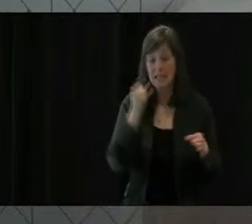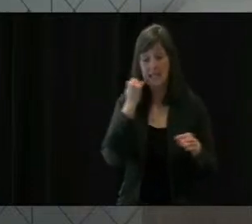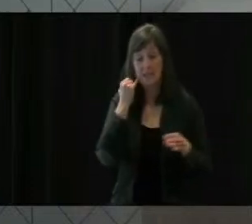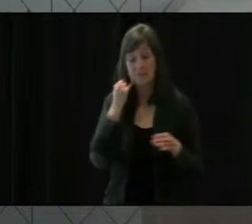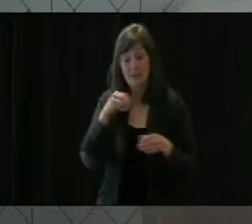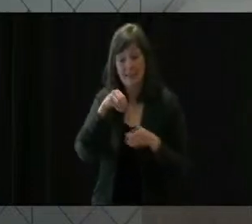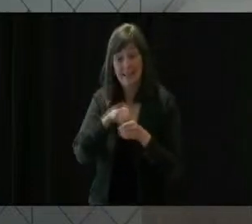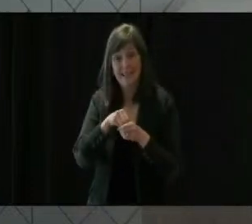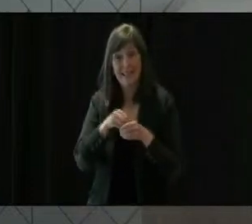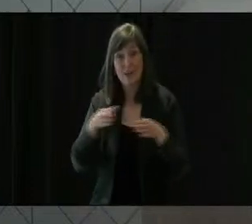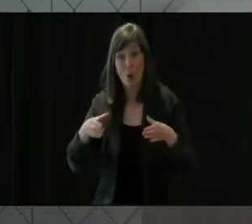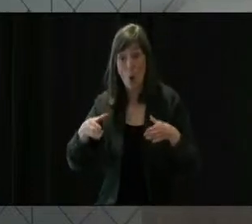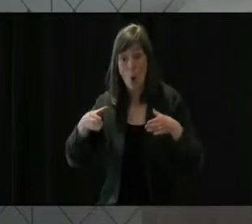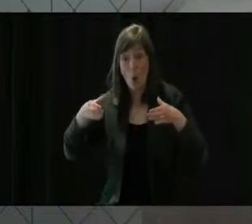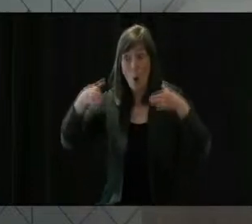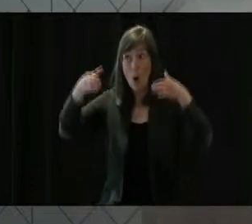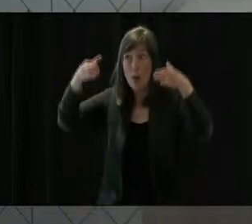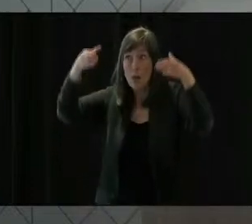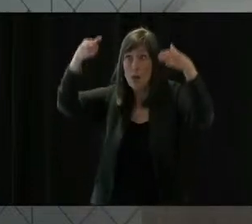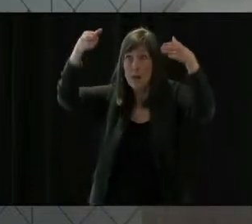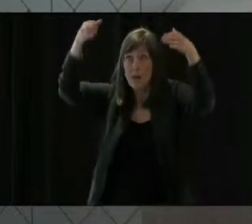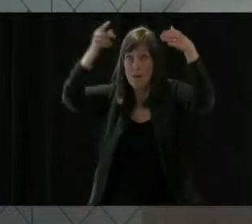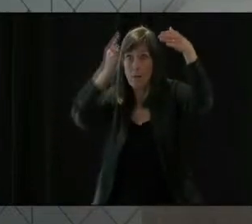should at least stop digging.